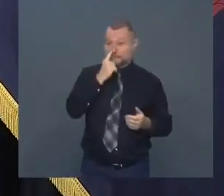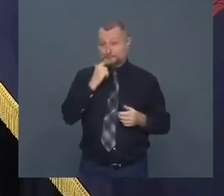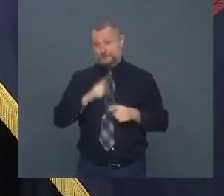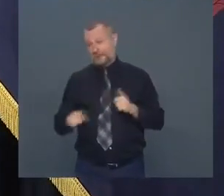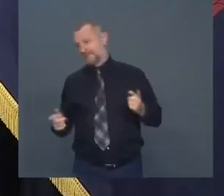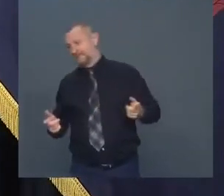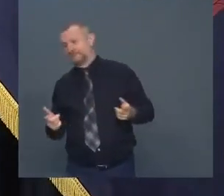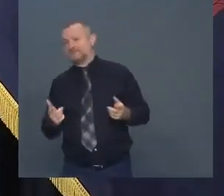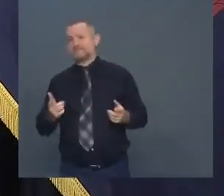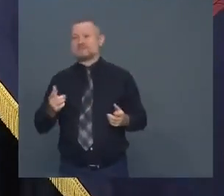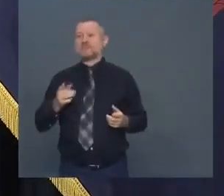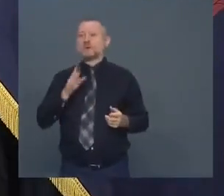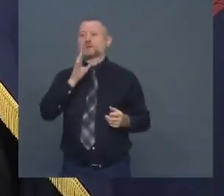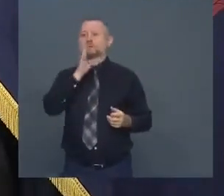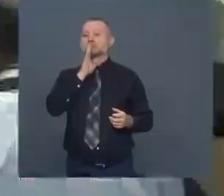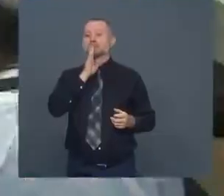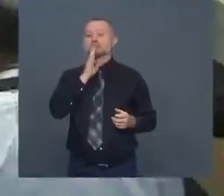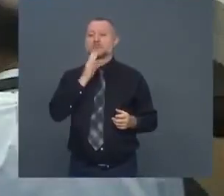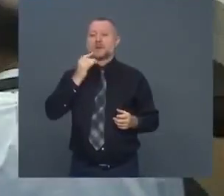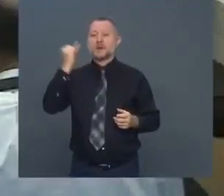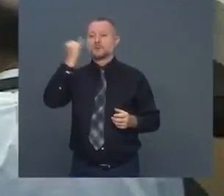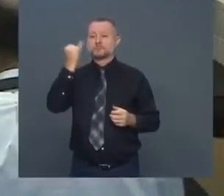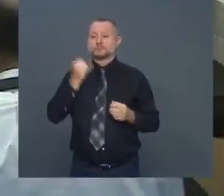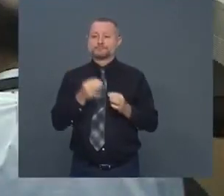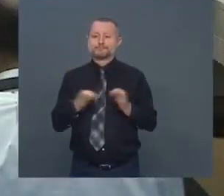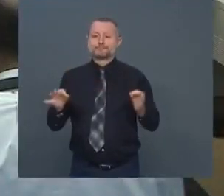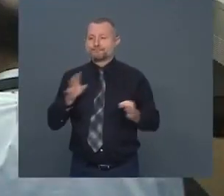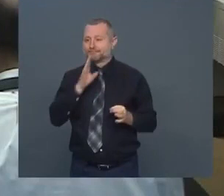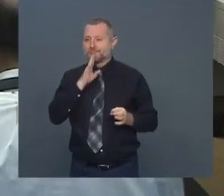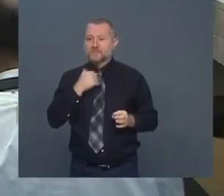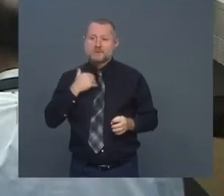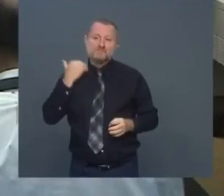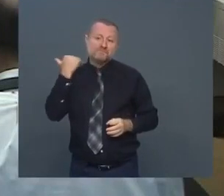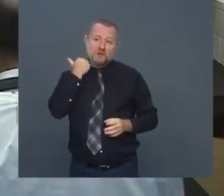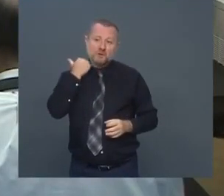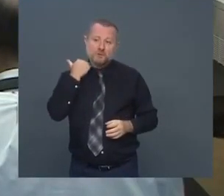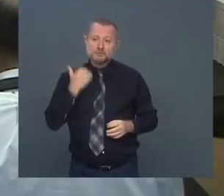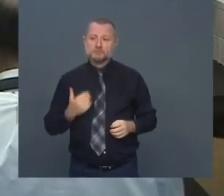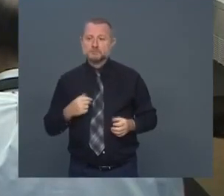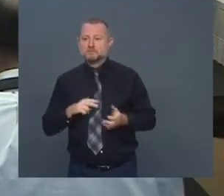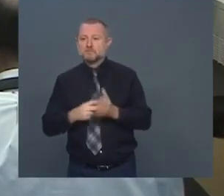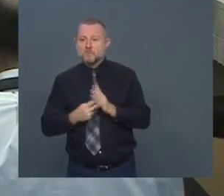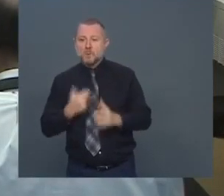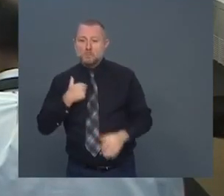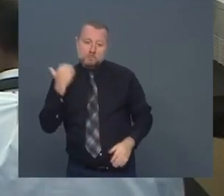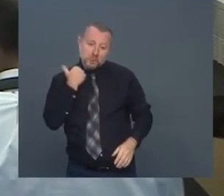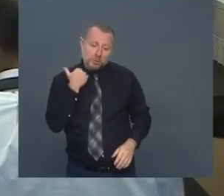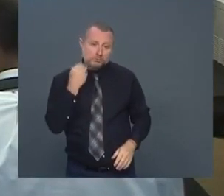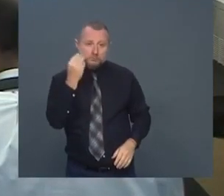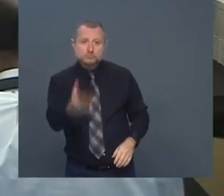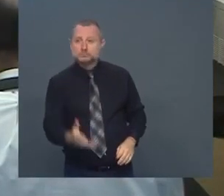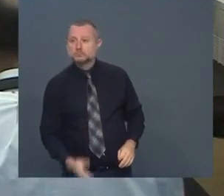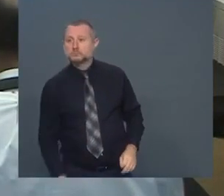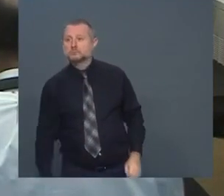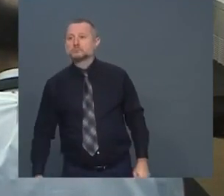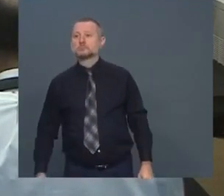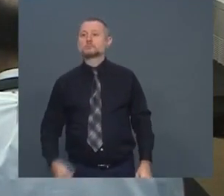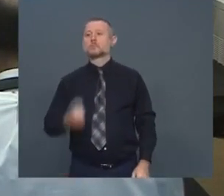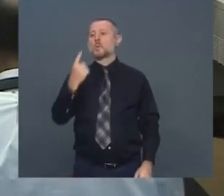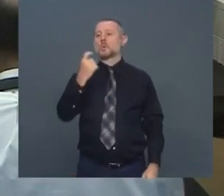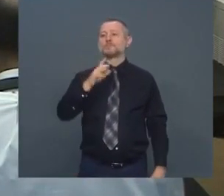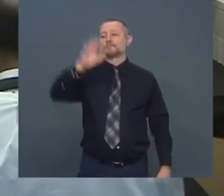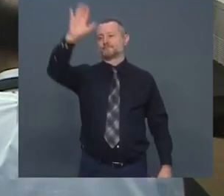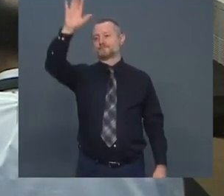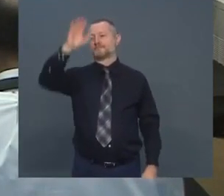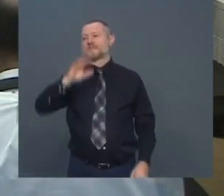brokeria mafisticocolo. Let's take one more. That means broke. That was what that means, broke. Do you want to comment at all on gun violence and crime